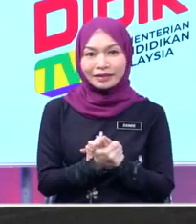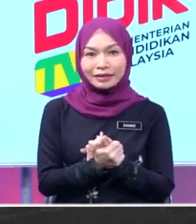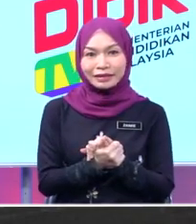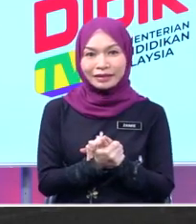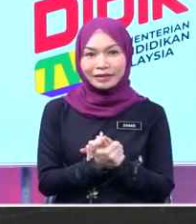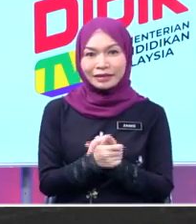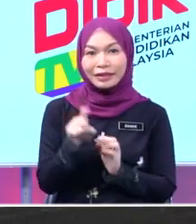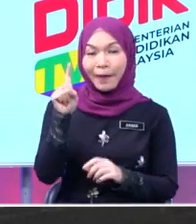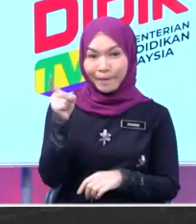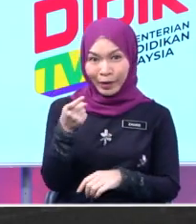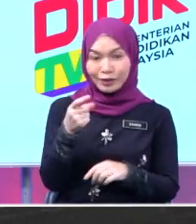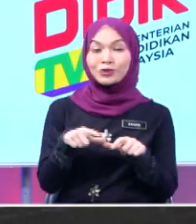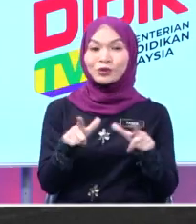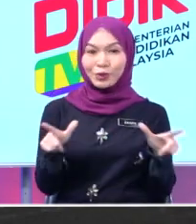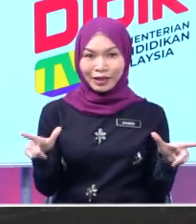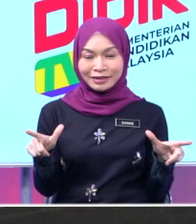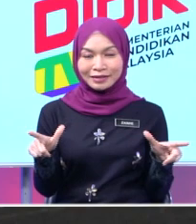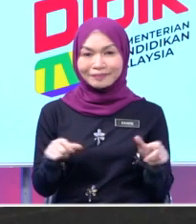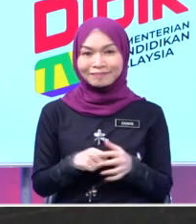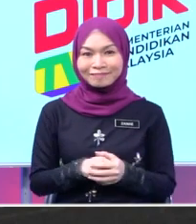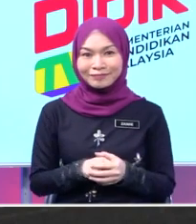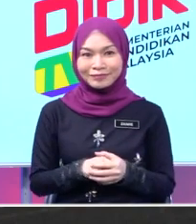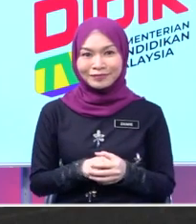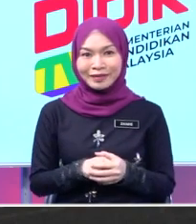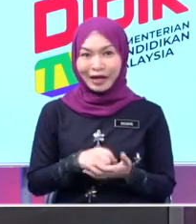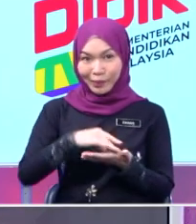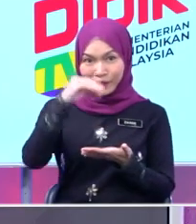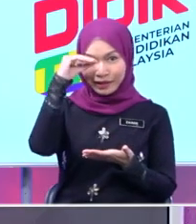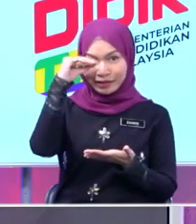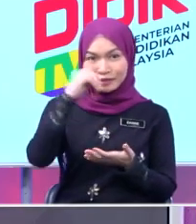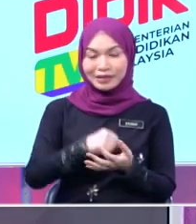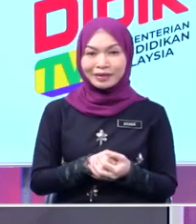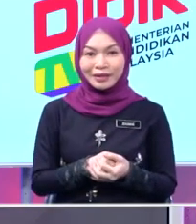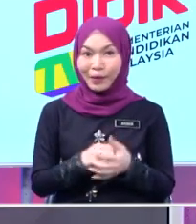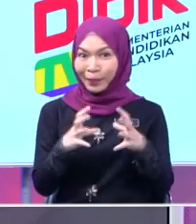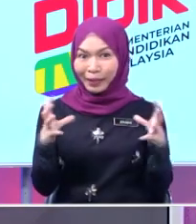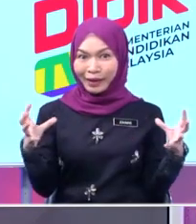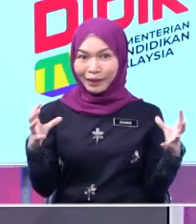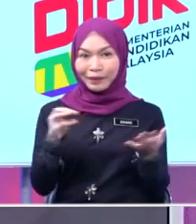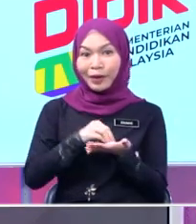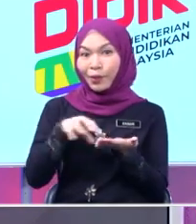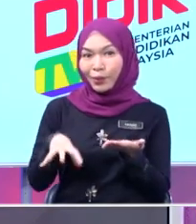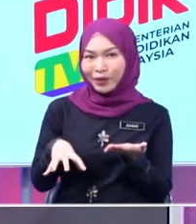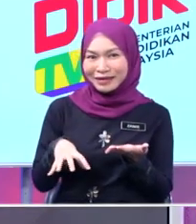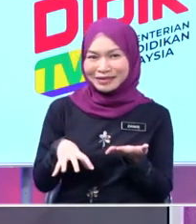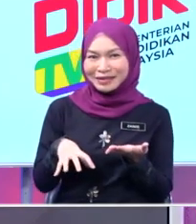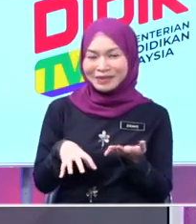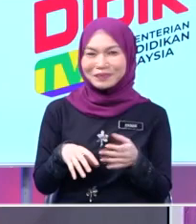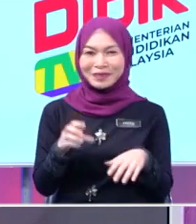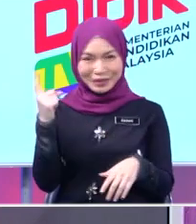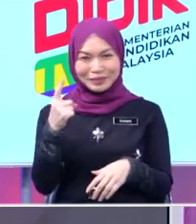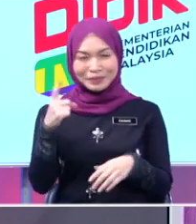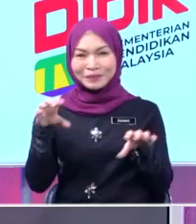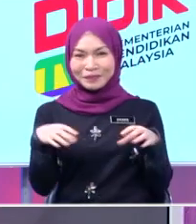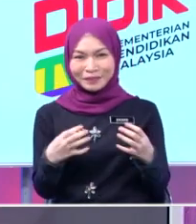work to make sure that you get the punctuation correct. Because a lot of pupils nowadays, due to too much texting, yes, I think you know